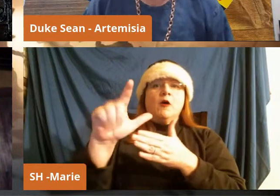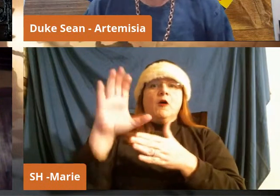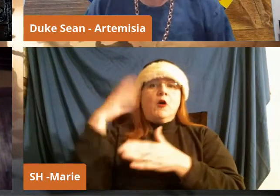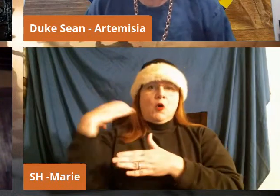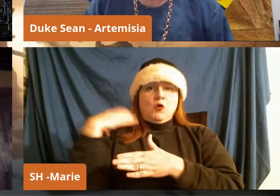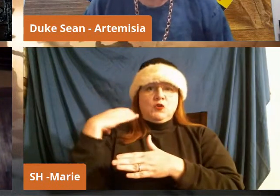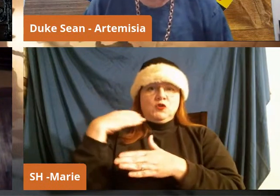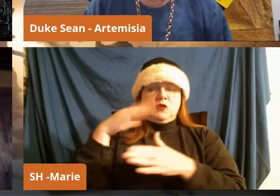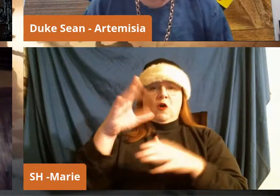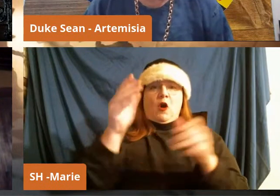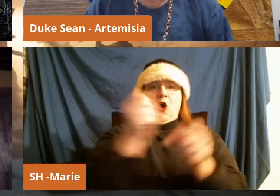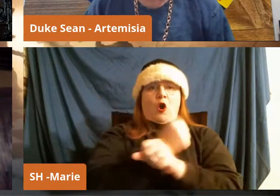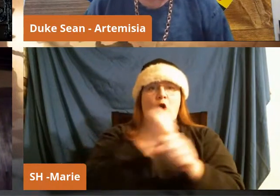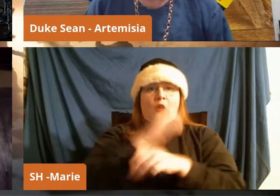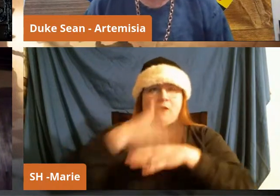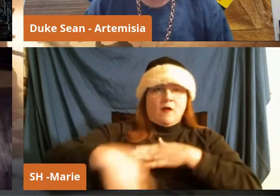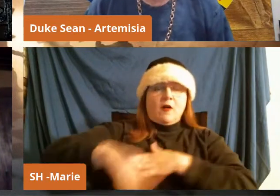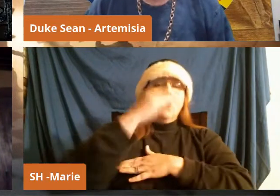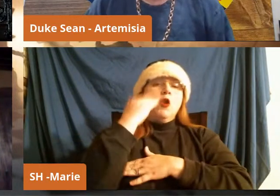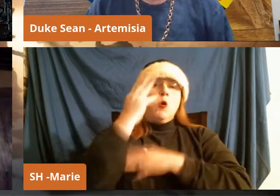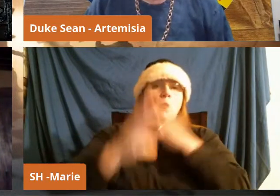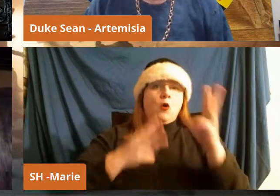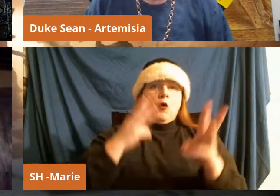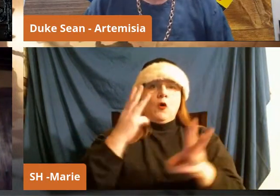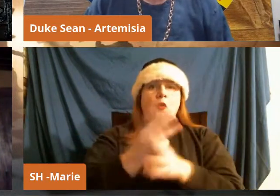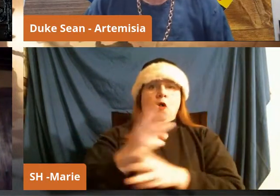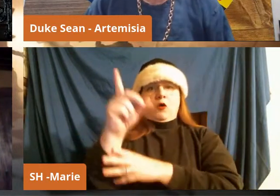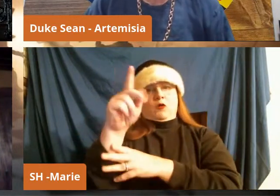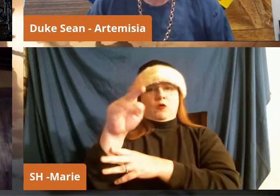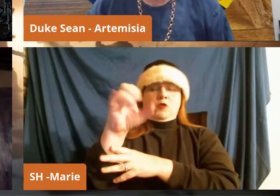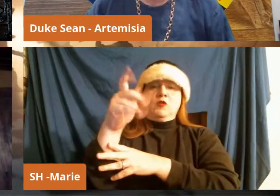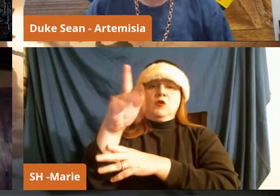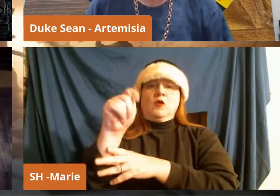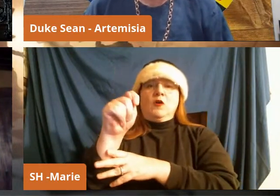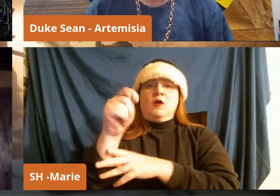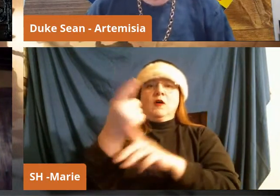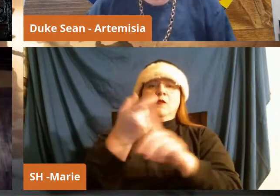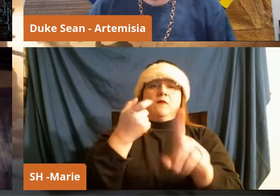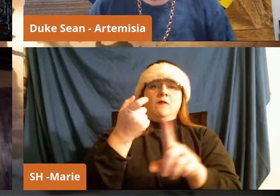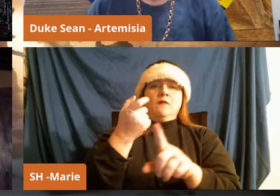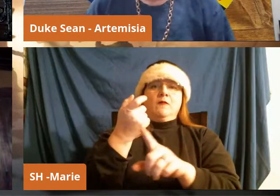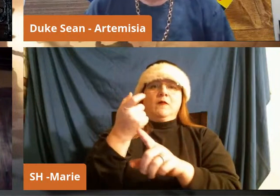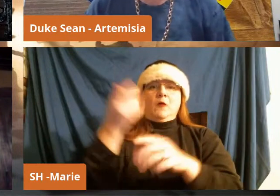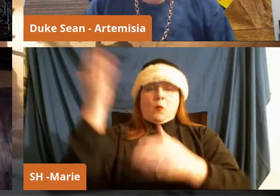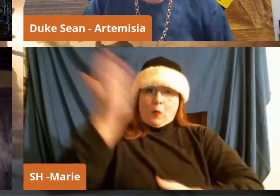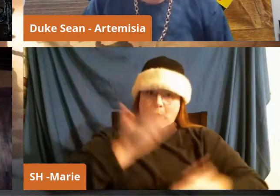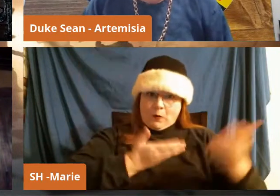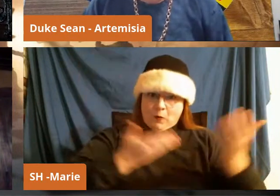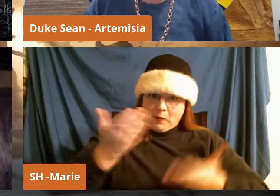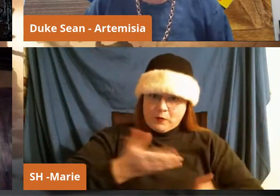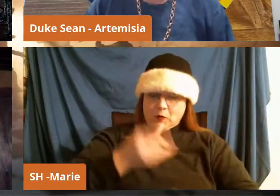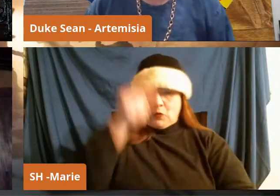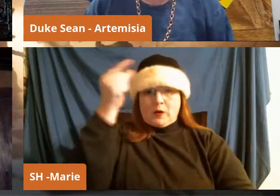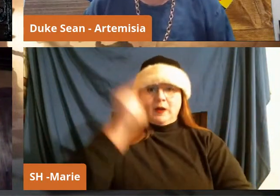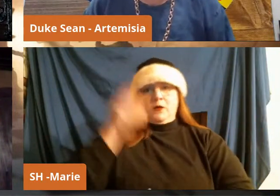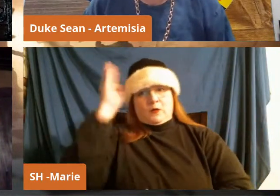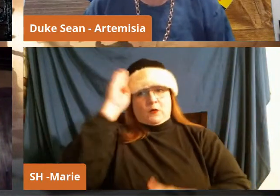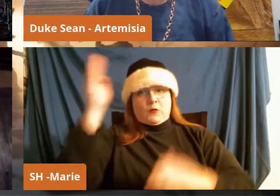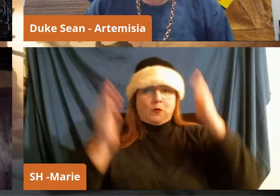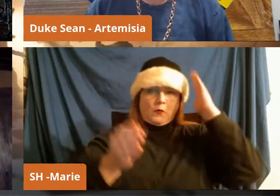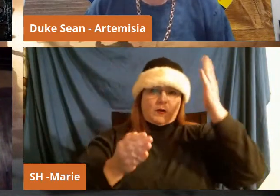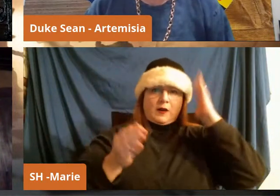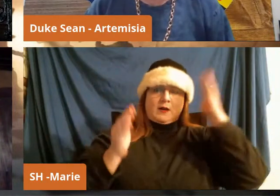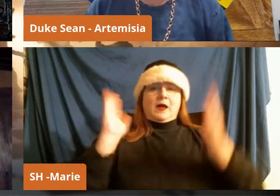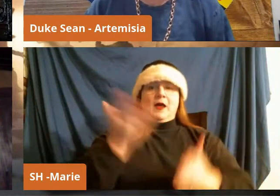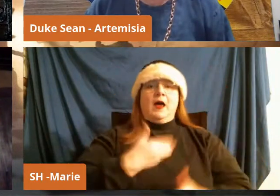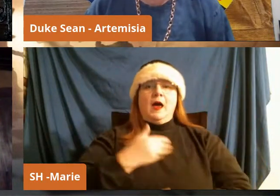from the fighting fields of Artemisia and the known world, Duke Sir Sean Kirkpatrick Tarragod. Welcome, Your Grace. Greetings, everyone.